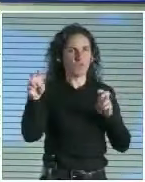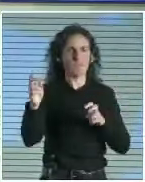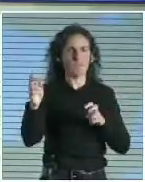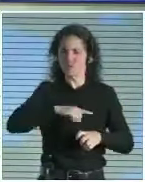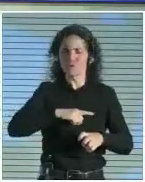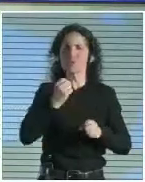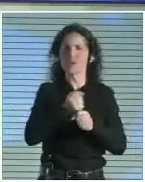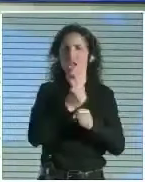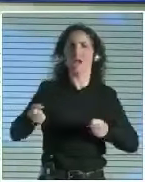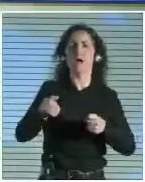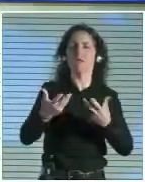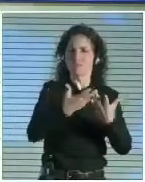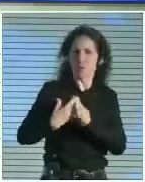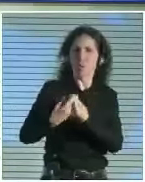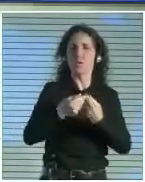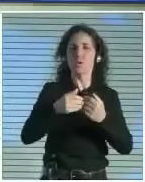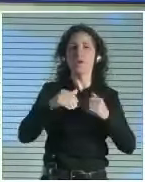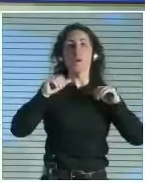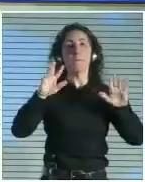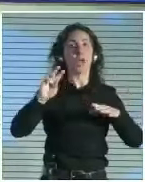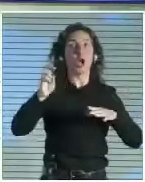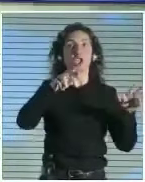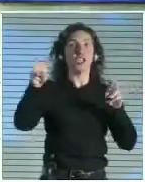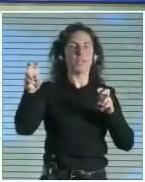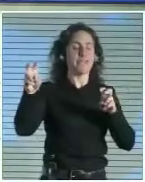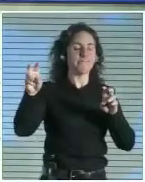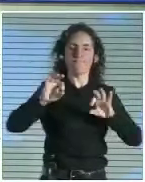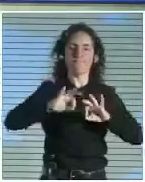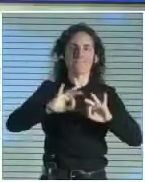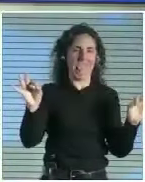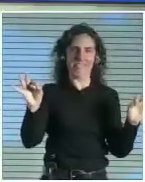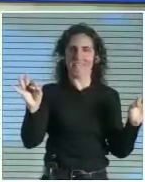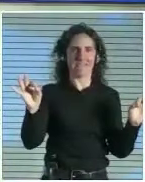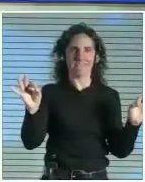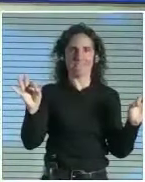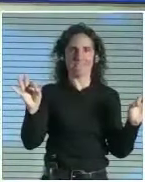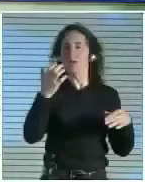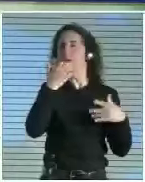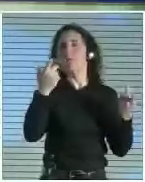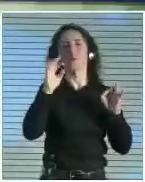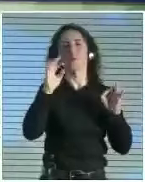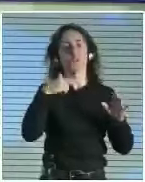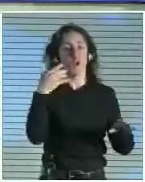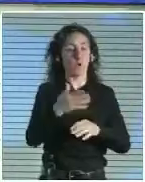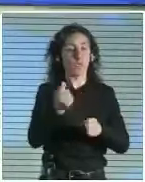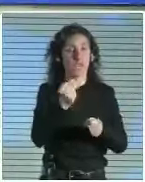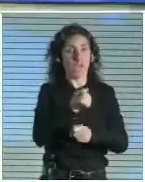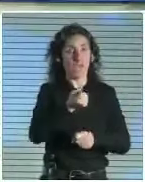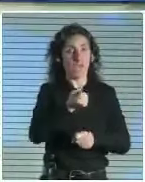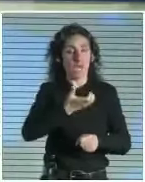in the municipality, I didn't even know that there was a DMO in the Destination of Vancouver. It was just, they just spoke about different